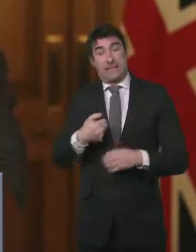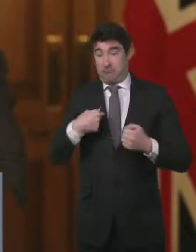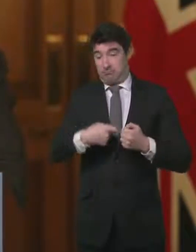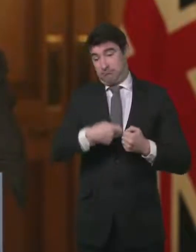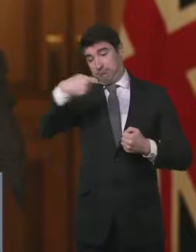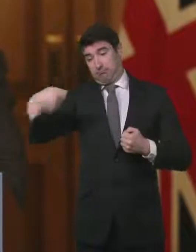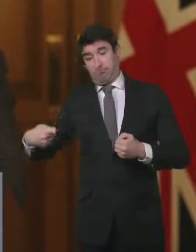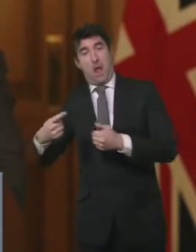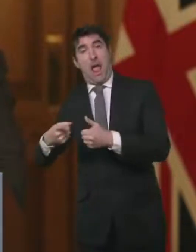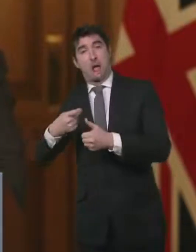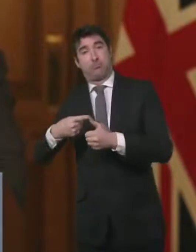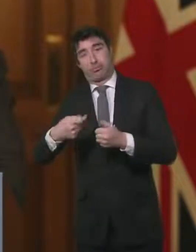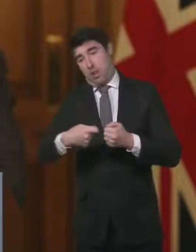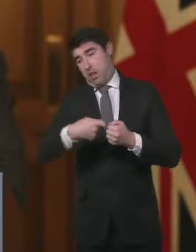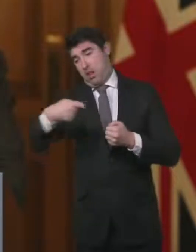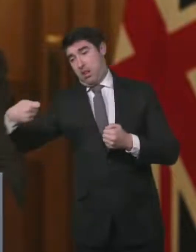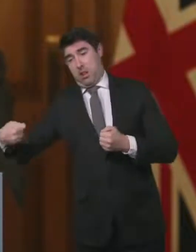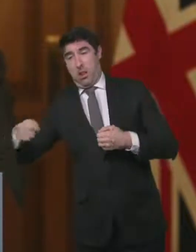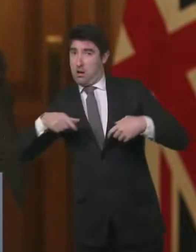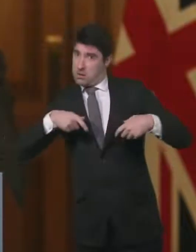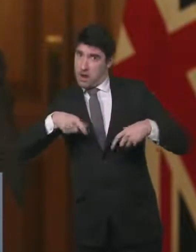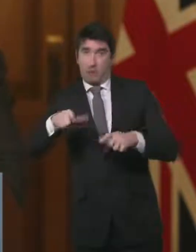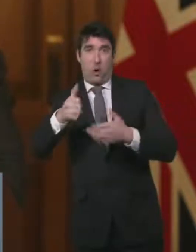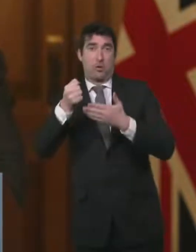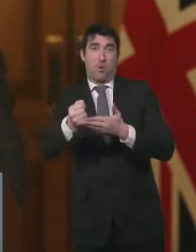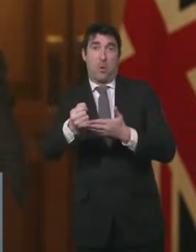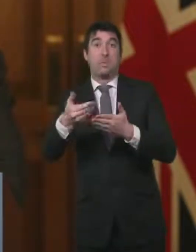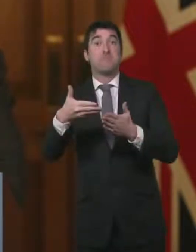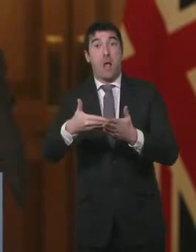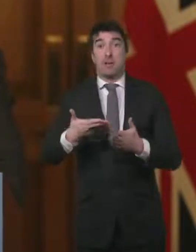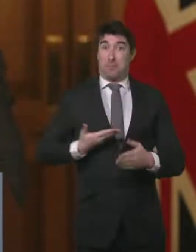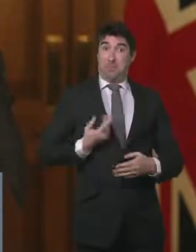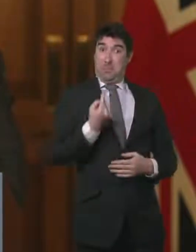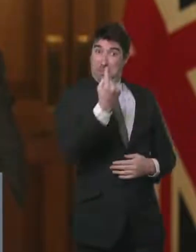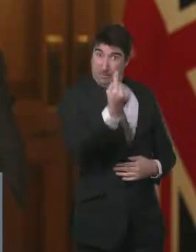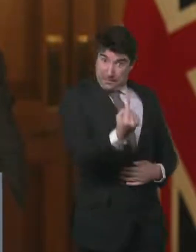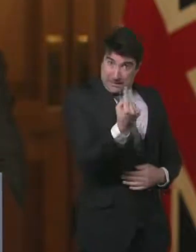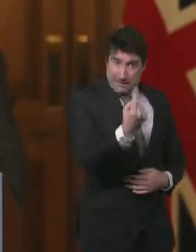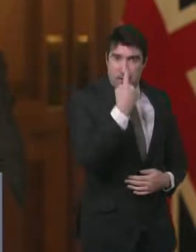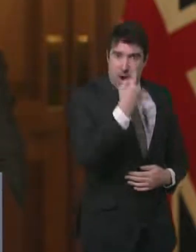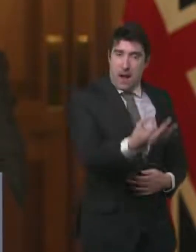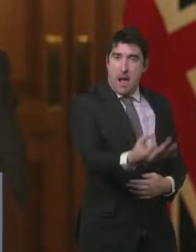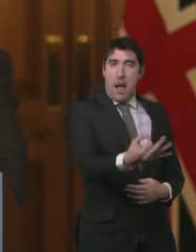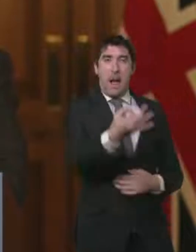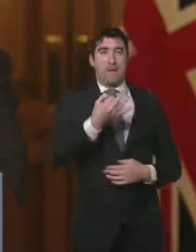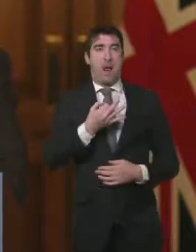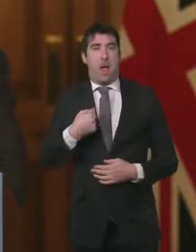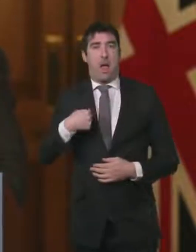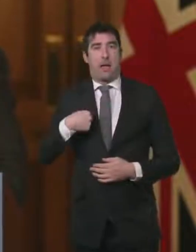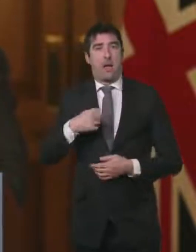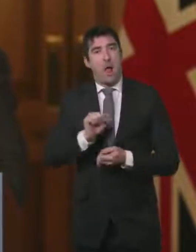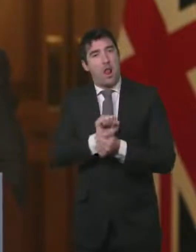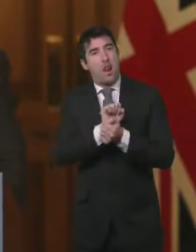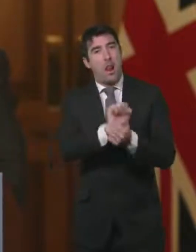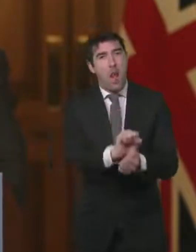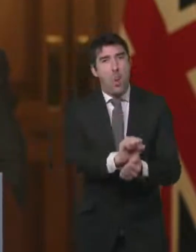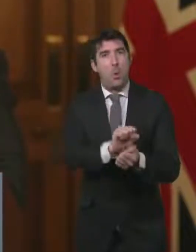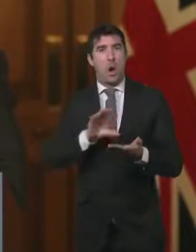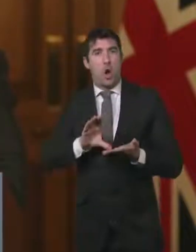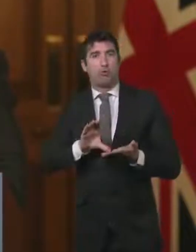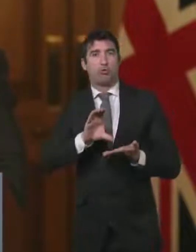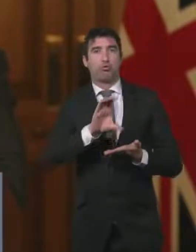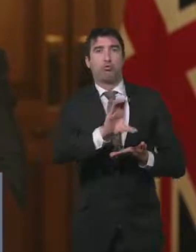support loans, grants that you'll be familiar with, Mesa. Those will remain there. But the key thing is,